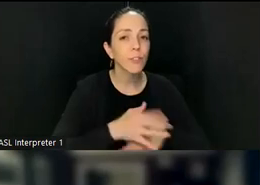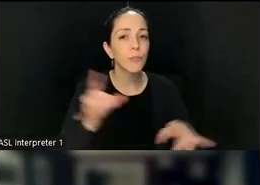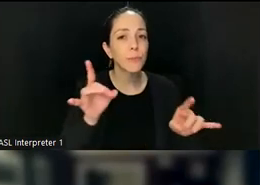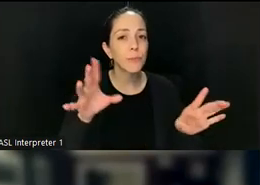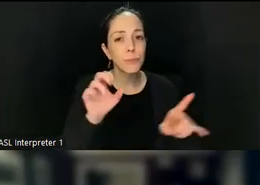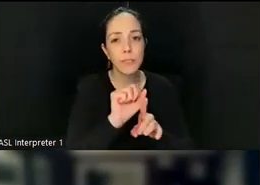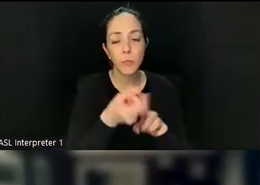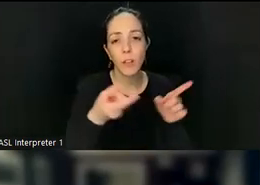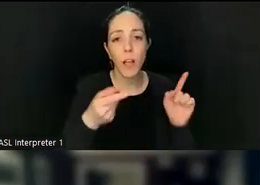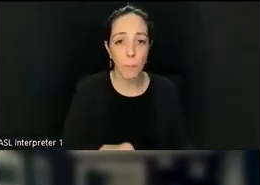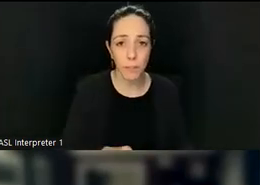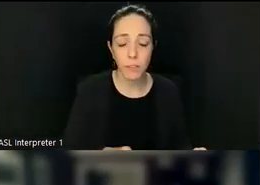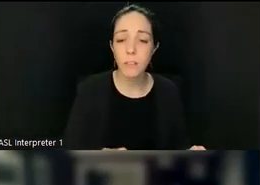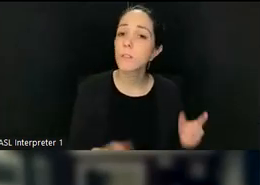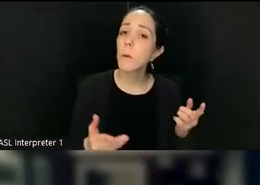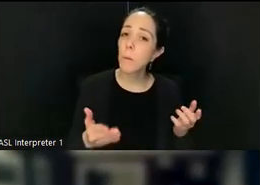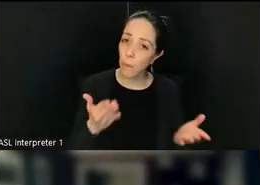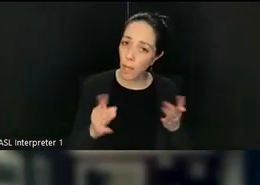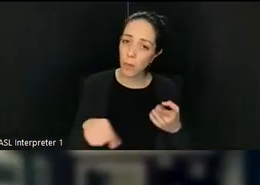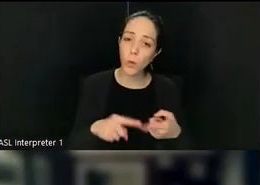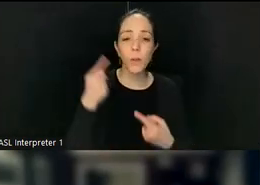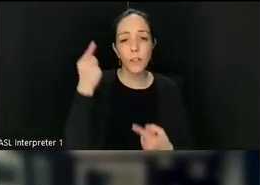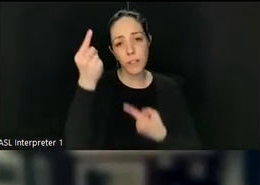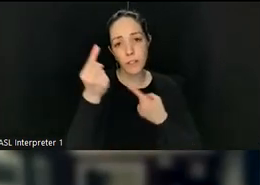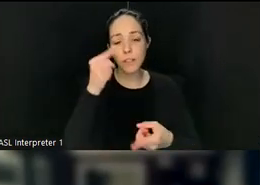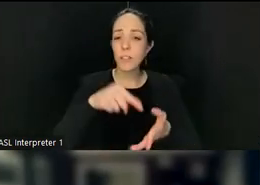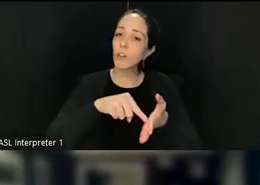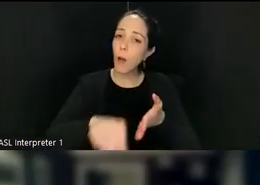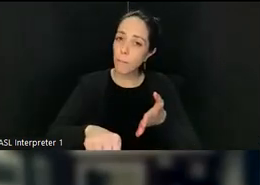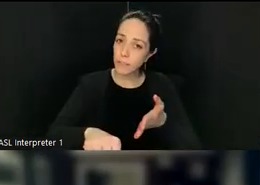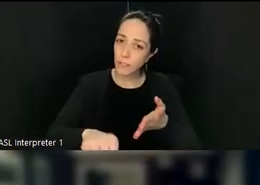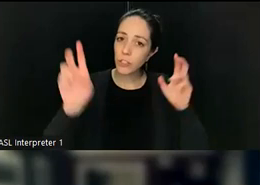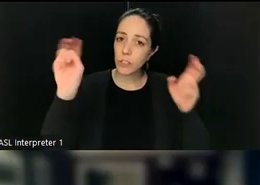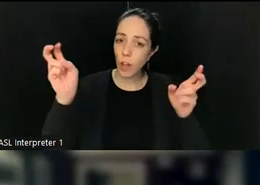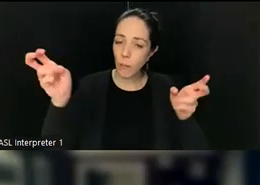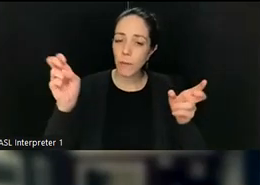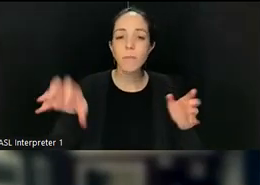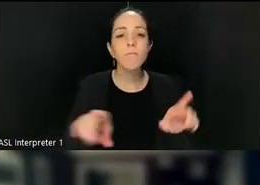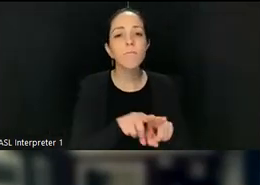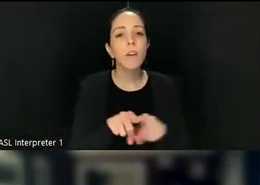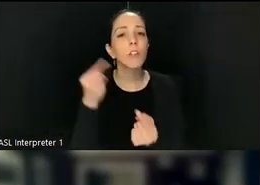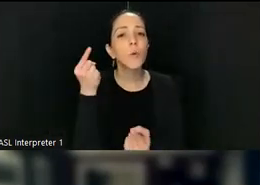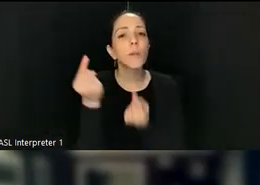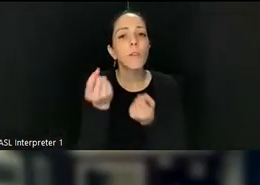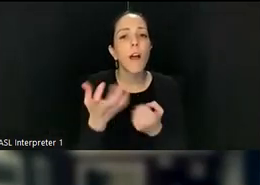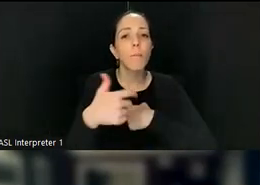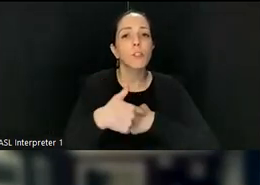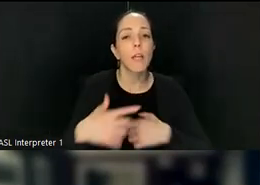they could have a certain number of time off, days, weeks,